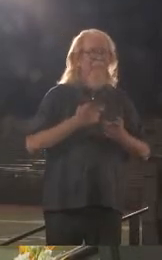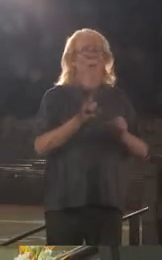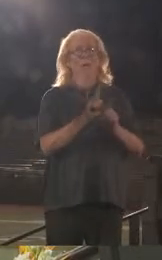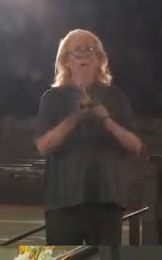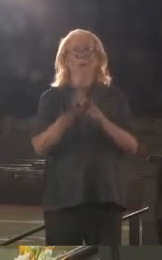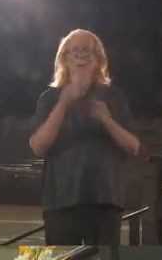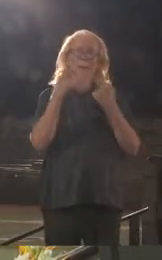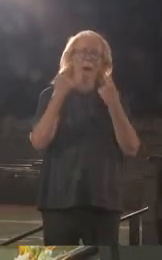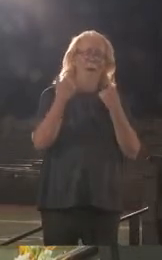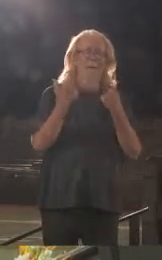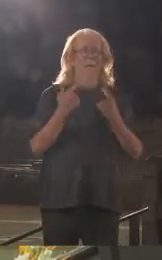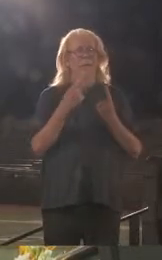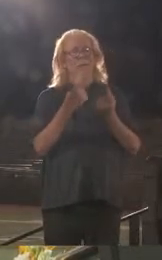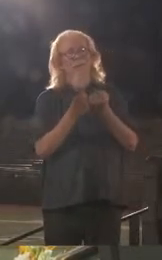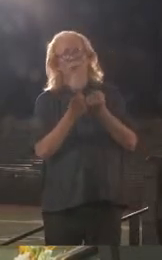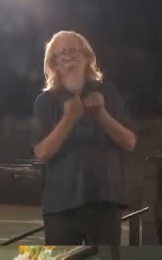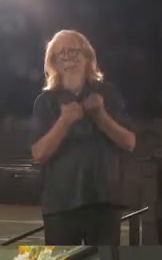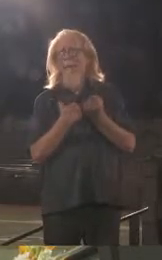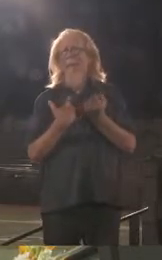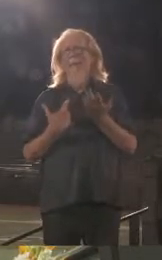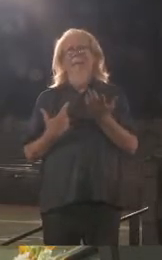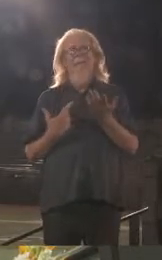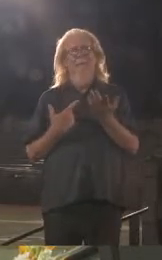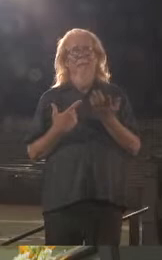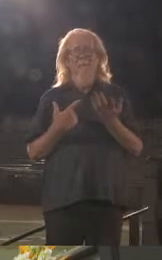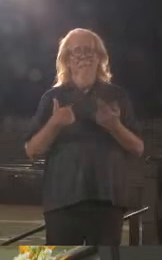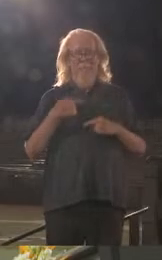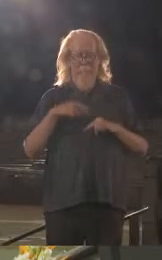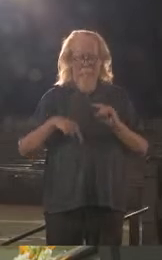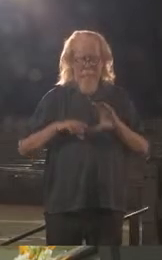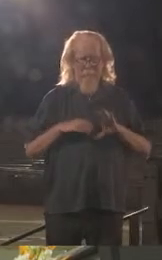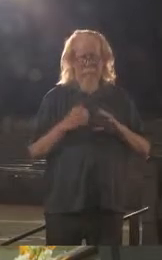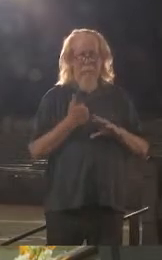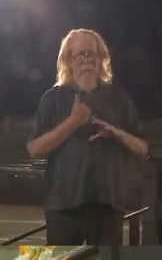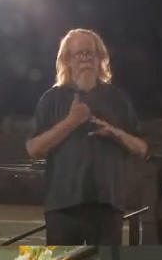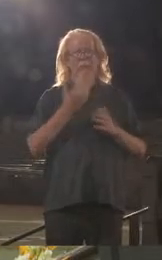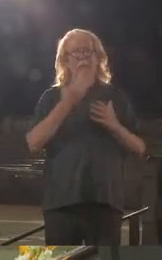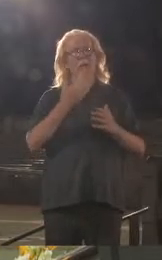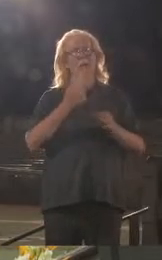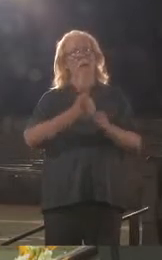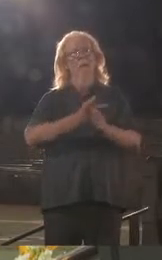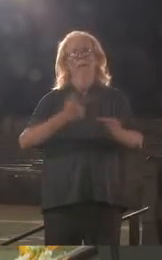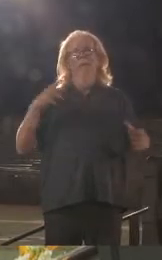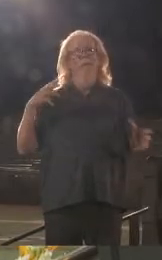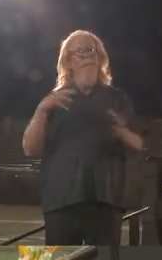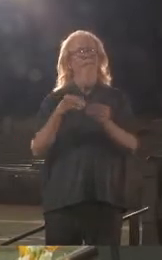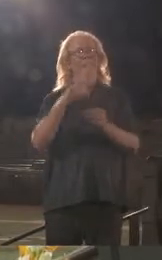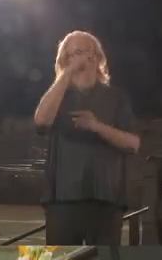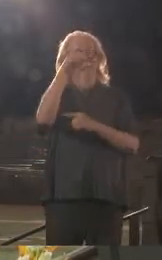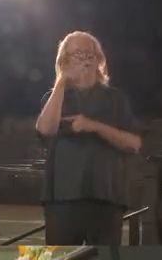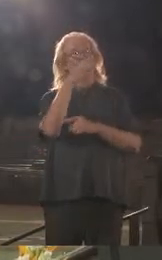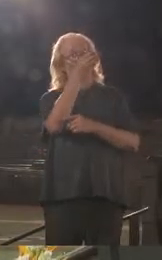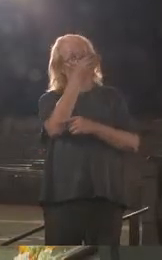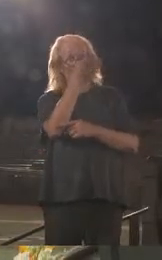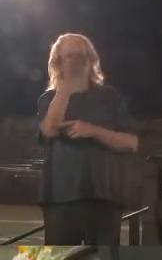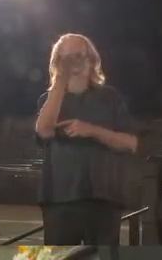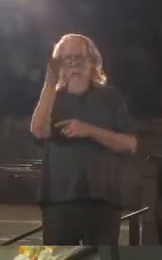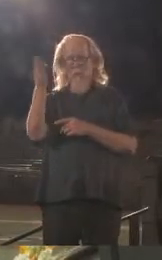for believing in me and supporting me when I couldn't do it myself. Thank you for everything. It is because of you that I am here on this